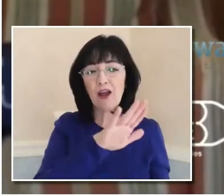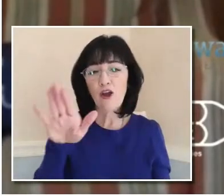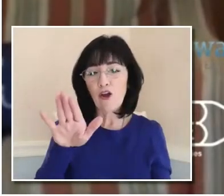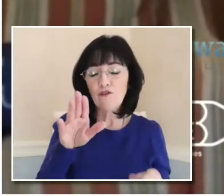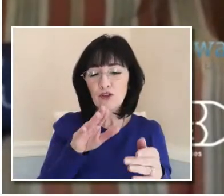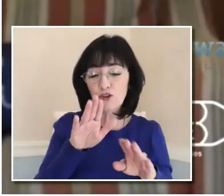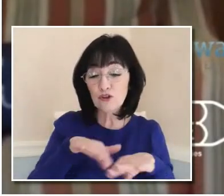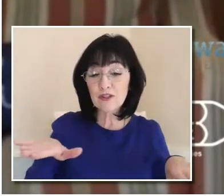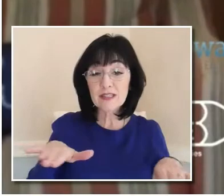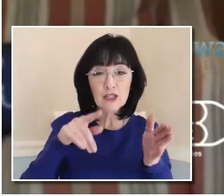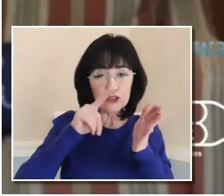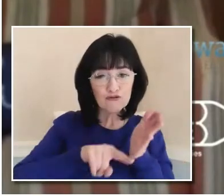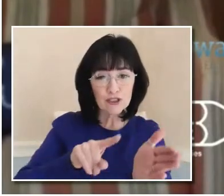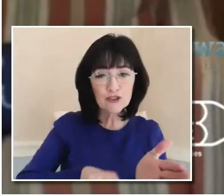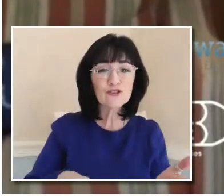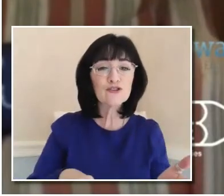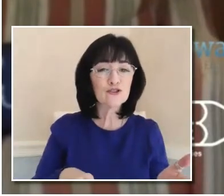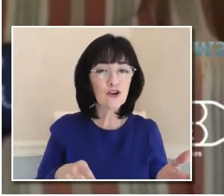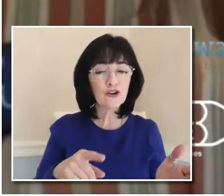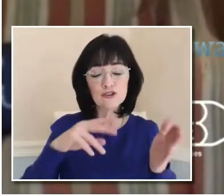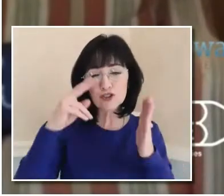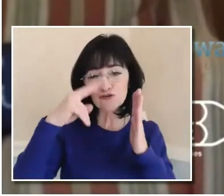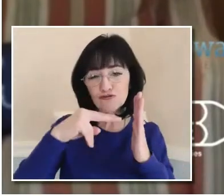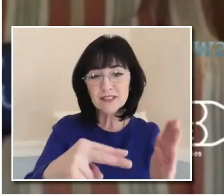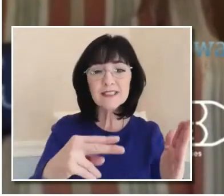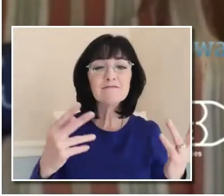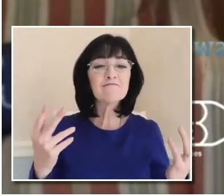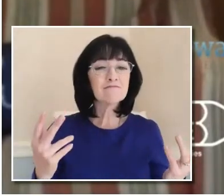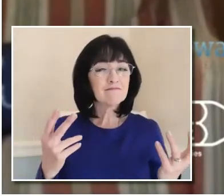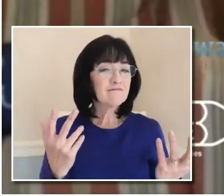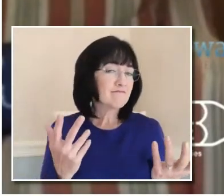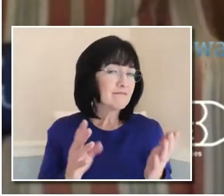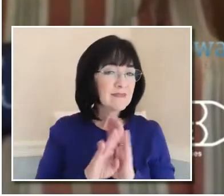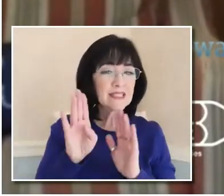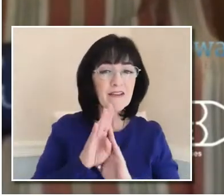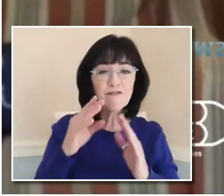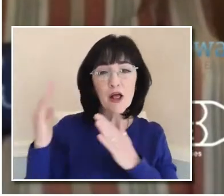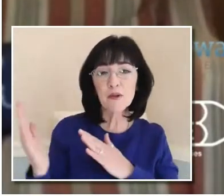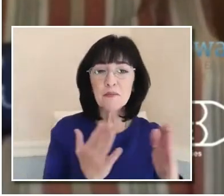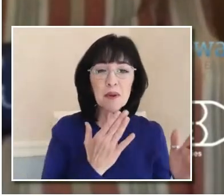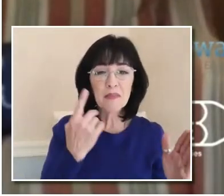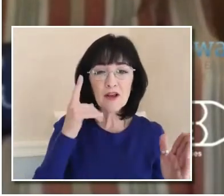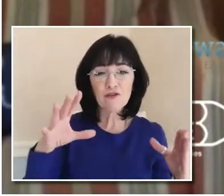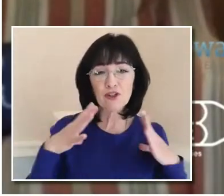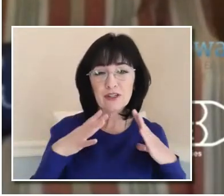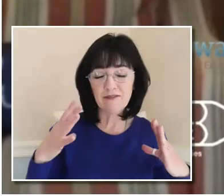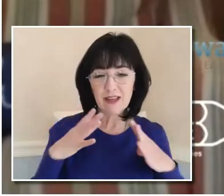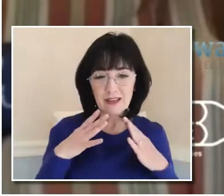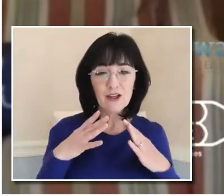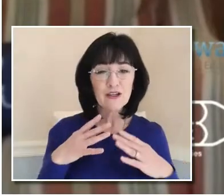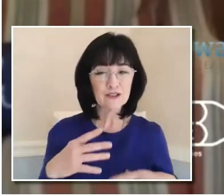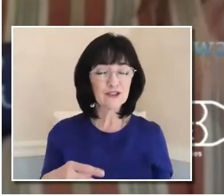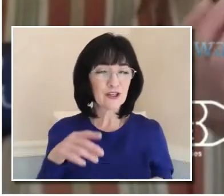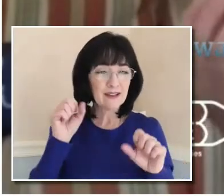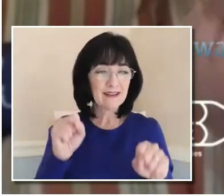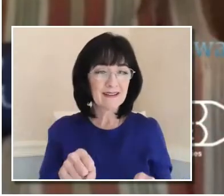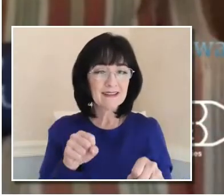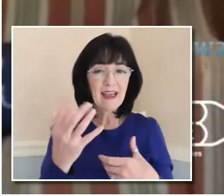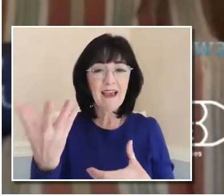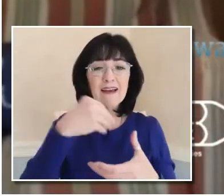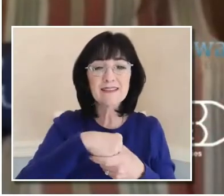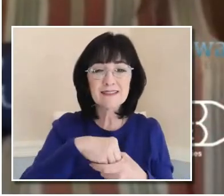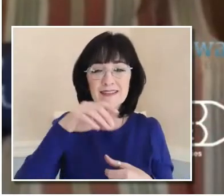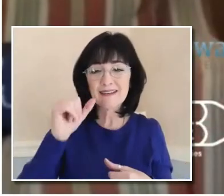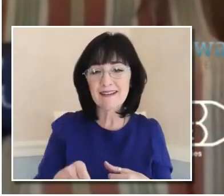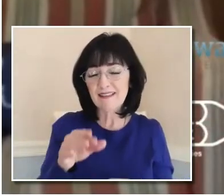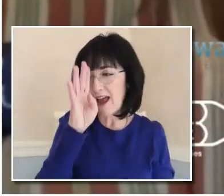locations. If you want to build something this summer, get hands-on, read about how to build or create recipes.